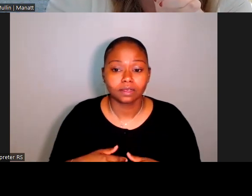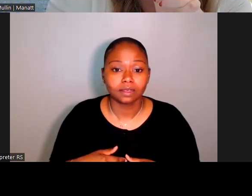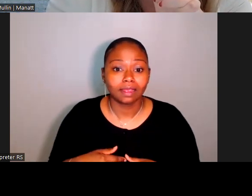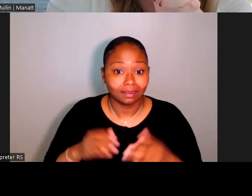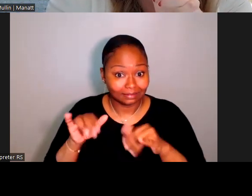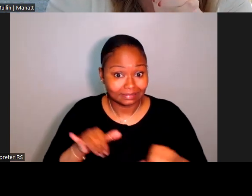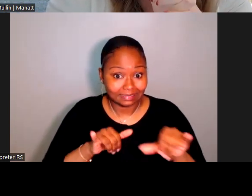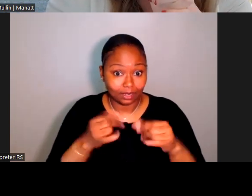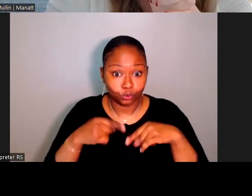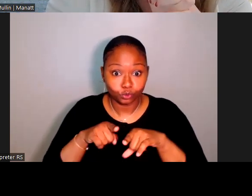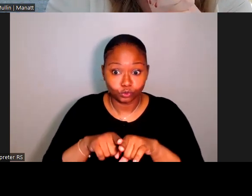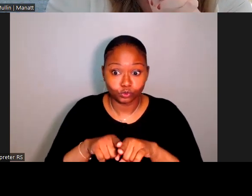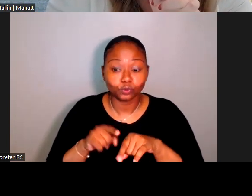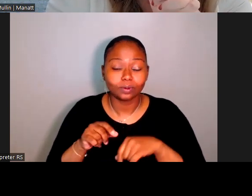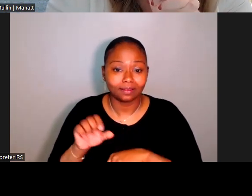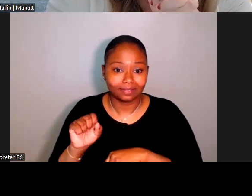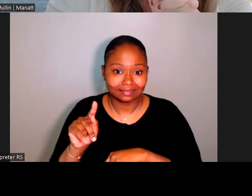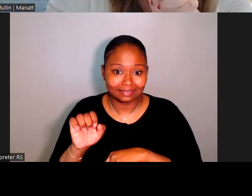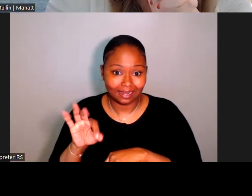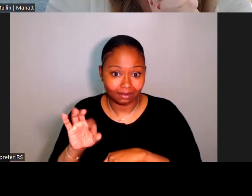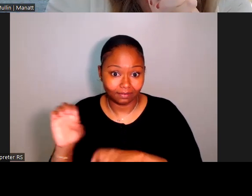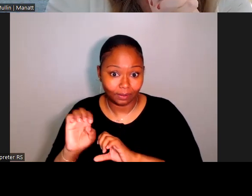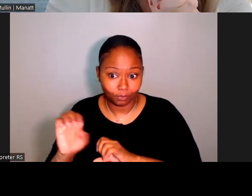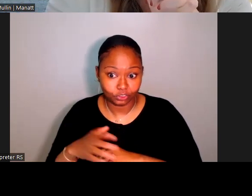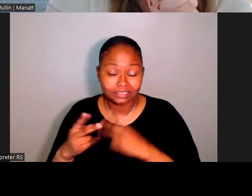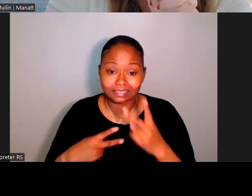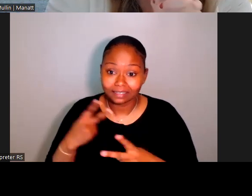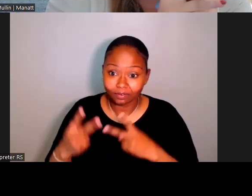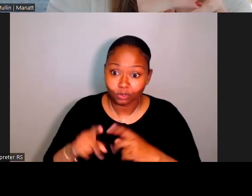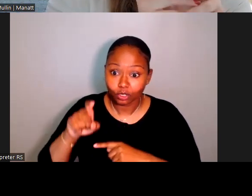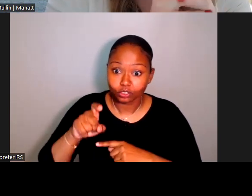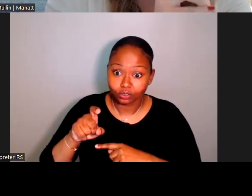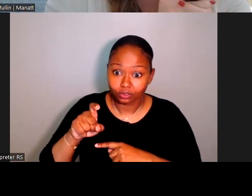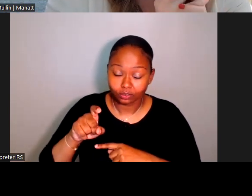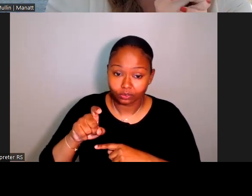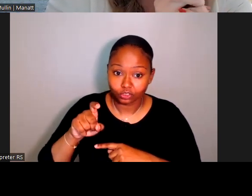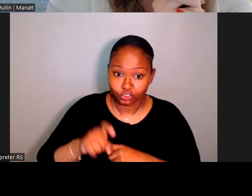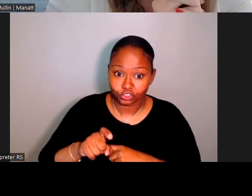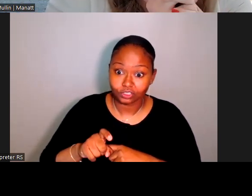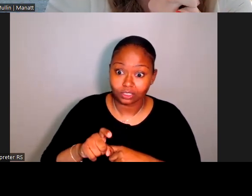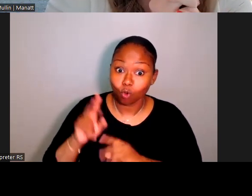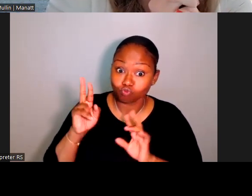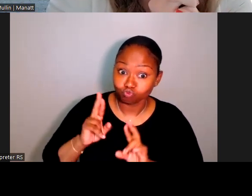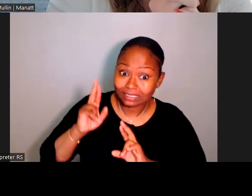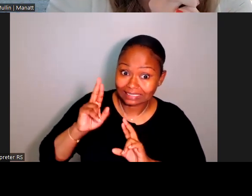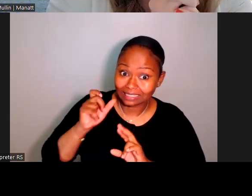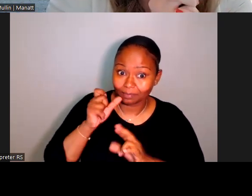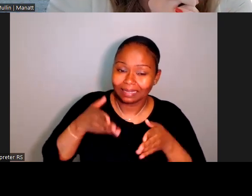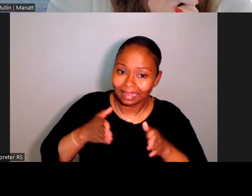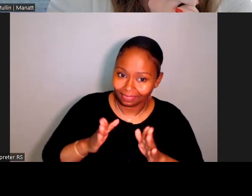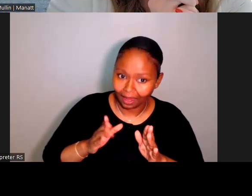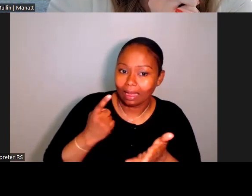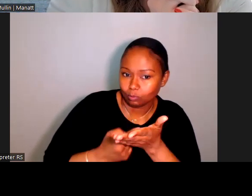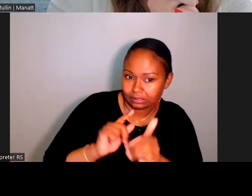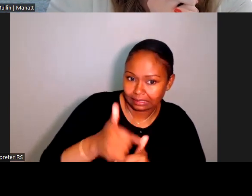of emergency, the work group recommends that visiting parameters must reasonably allow, we'll talk about what that means, resident